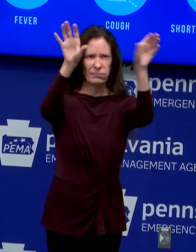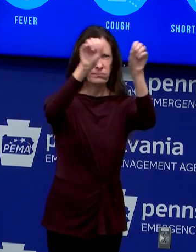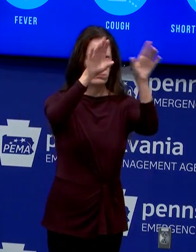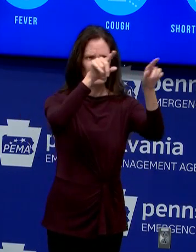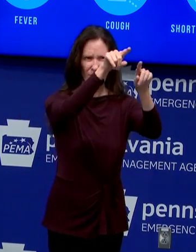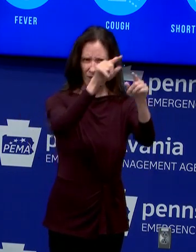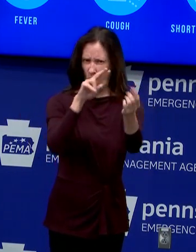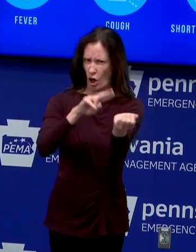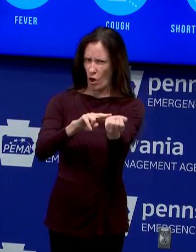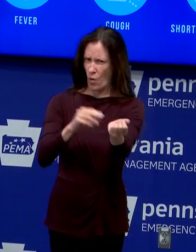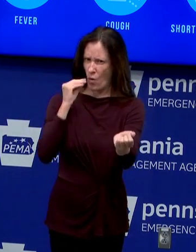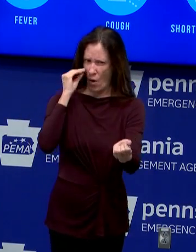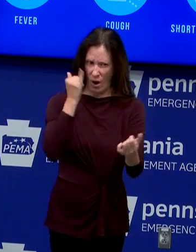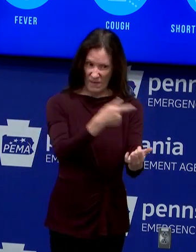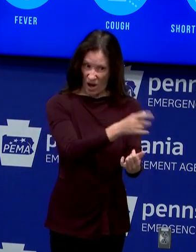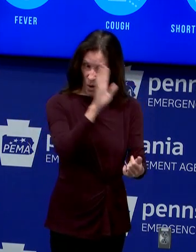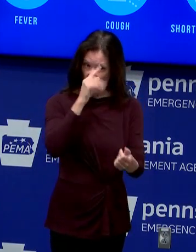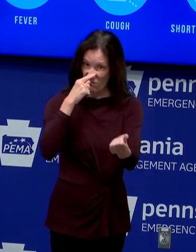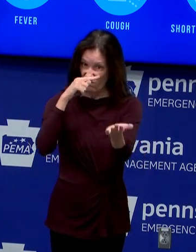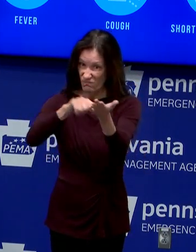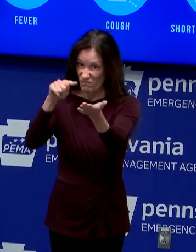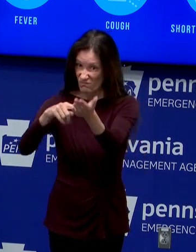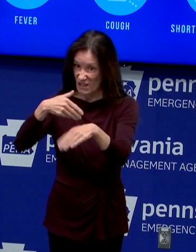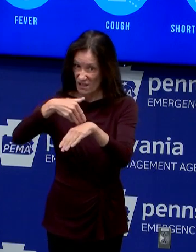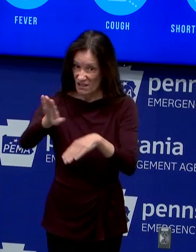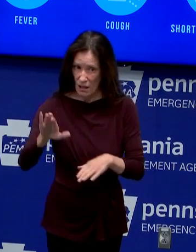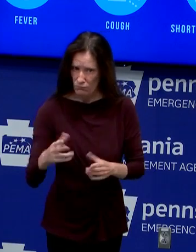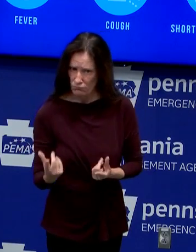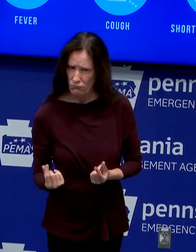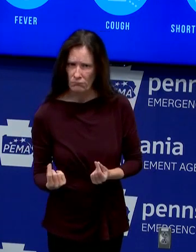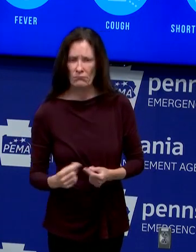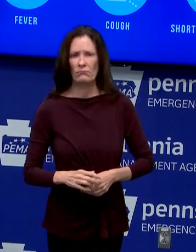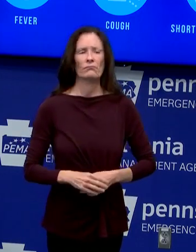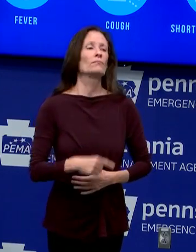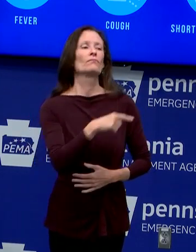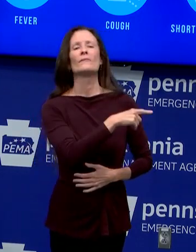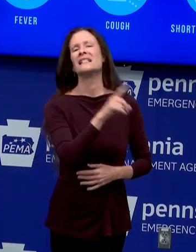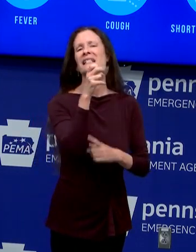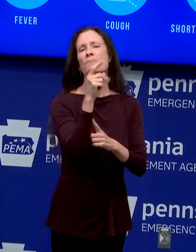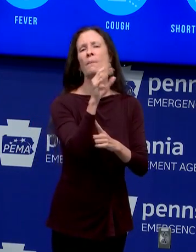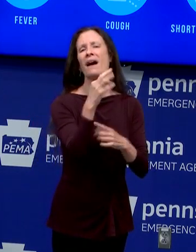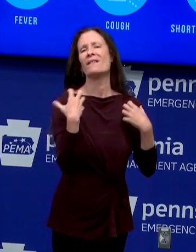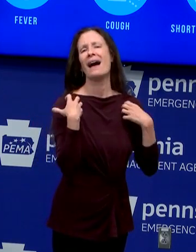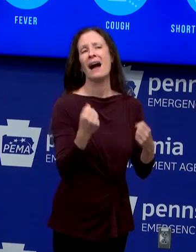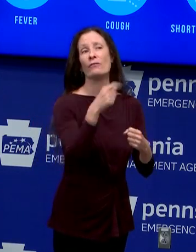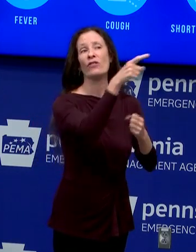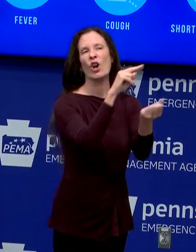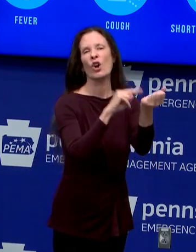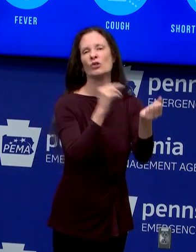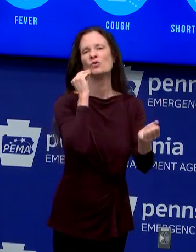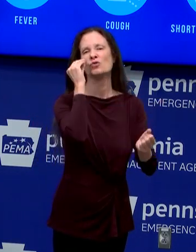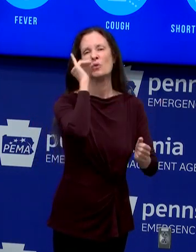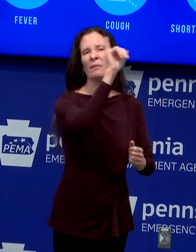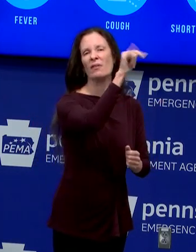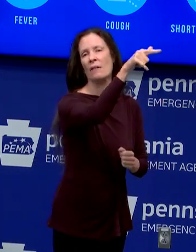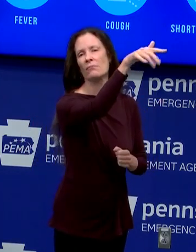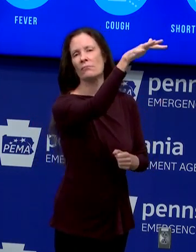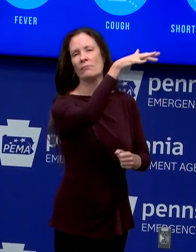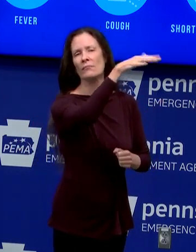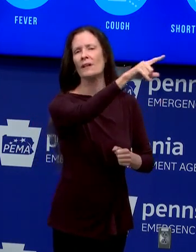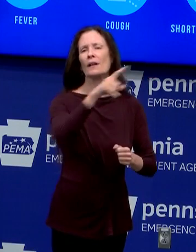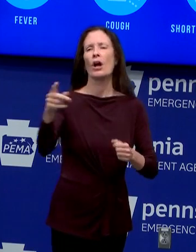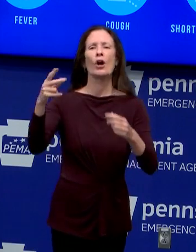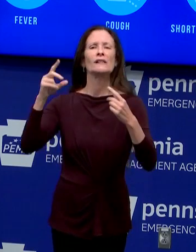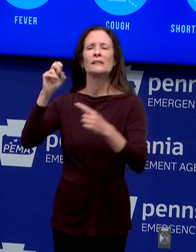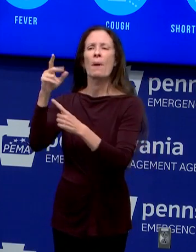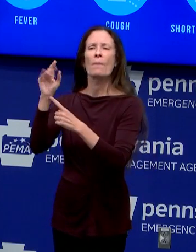Health regulates nursing homes, and the Department of Human Services regulates personal care homes. And at the order